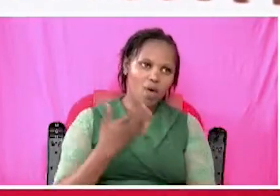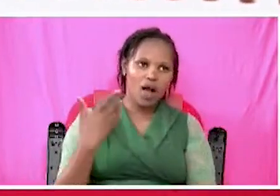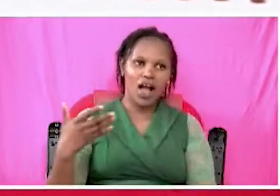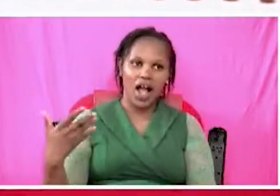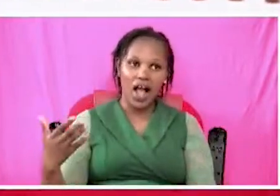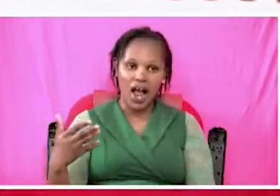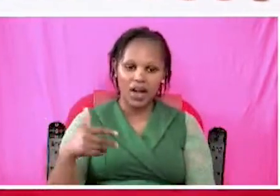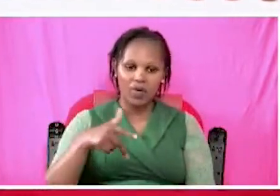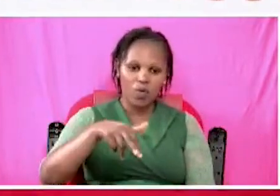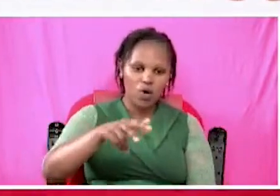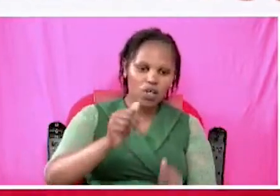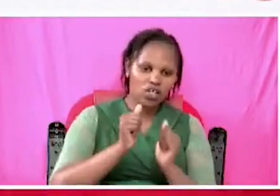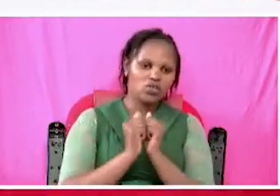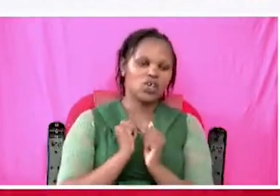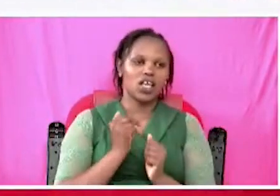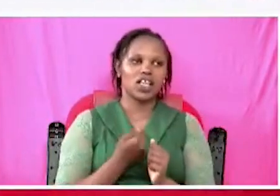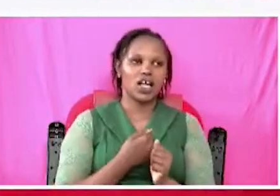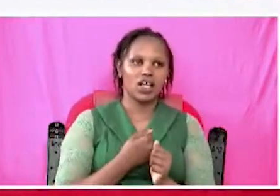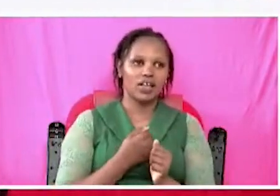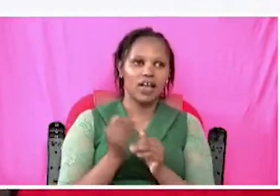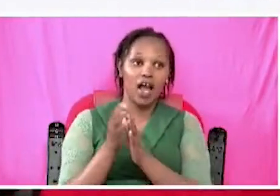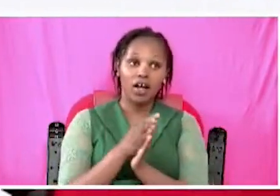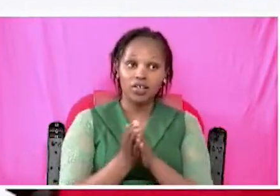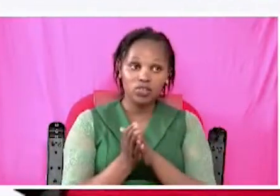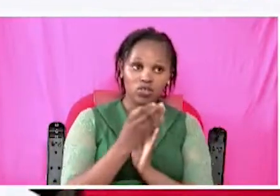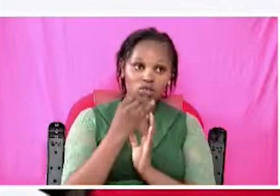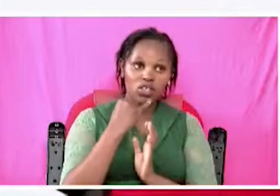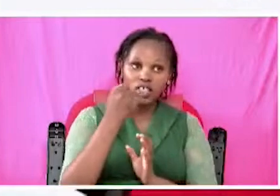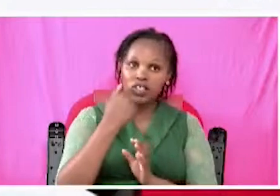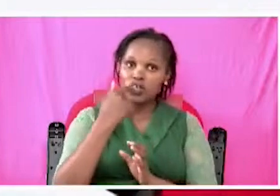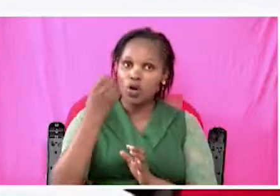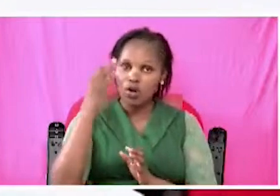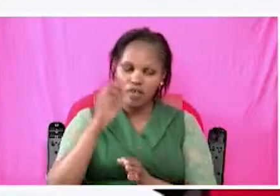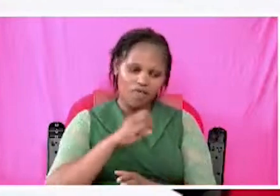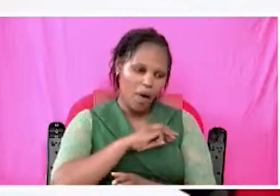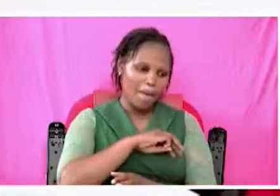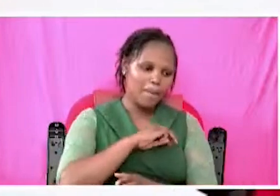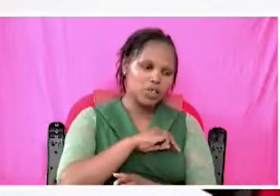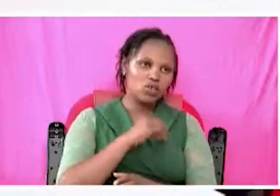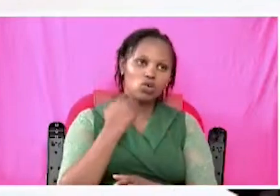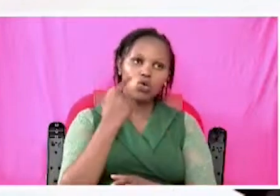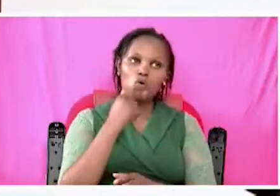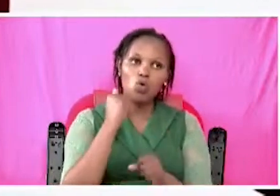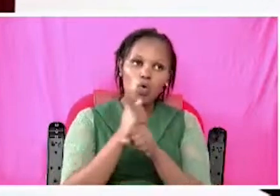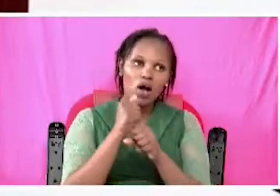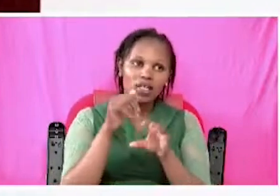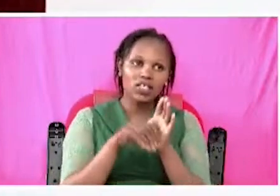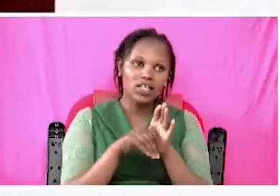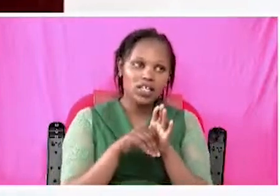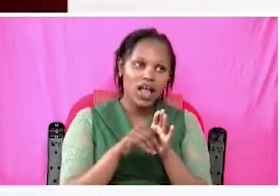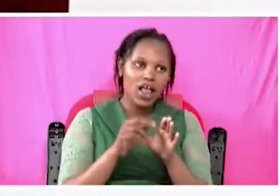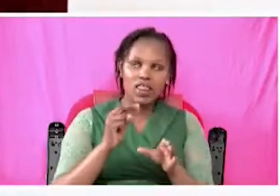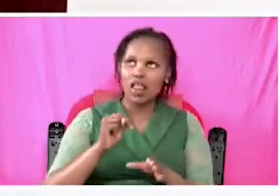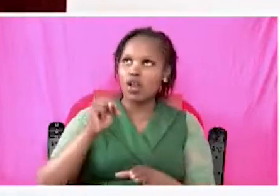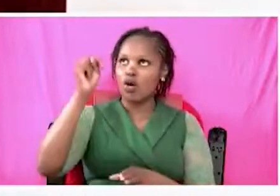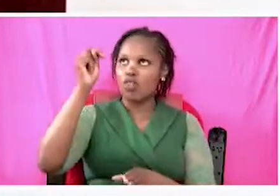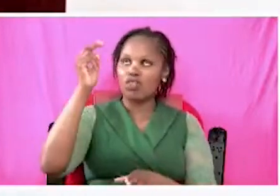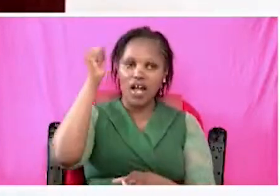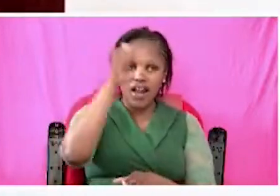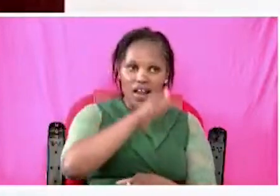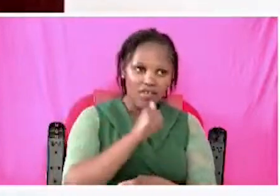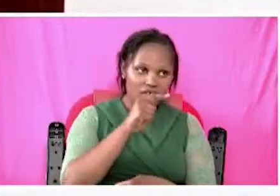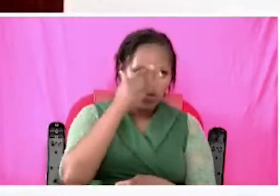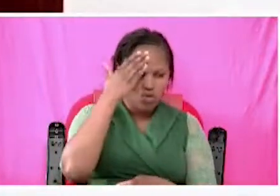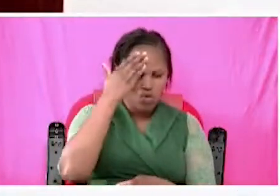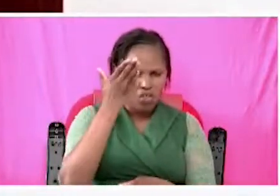with us. A story is told of a missionary who worked in the northern Africa, and you know it's a desert